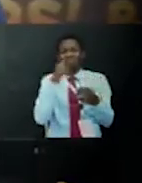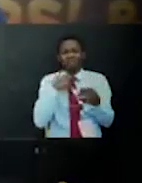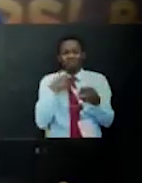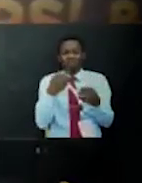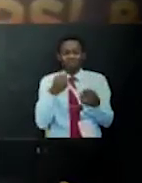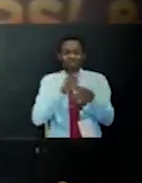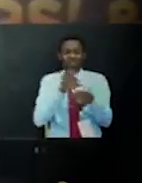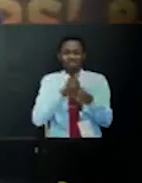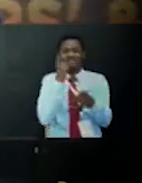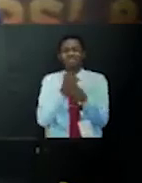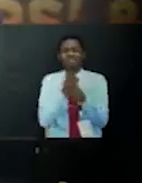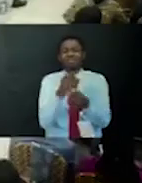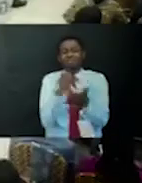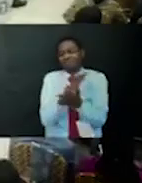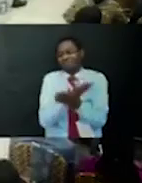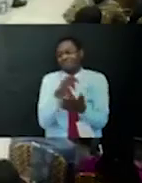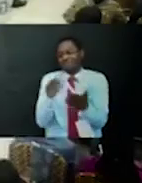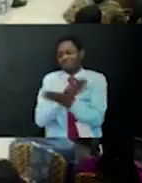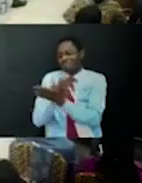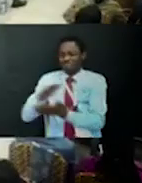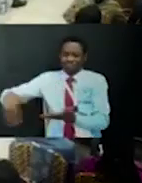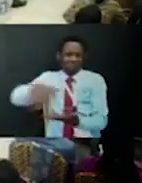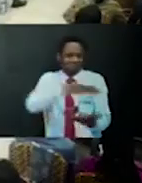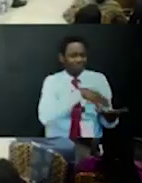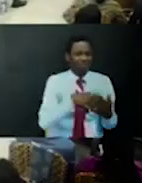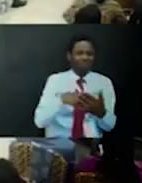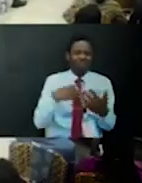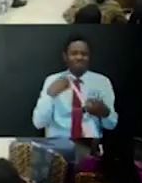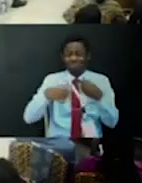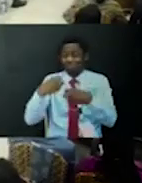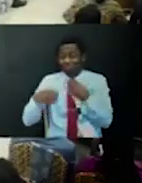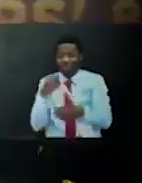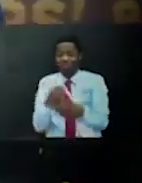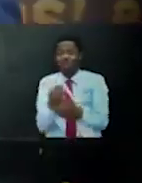papers. Yeah. Papers and troubles are omaniefi.